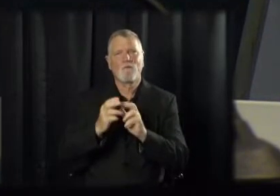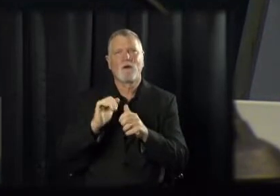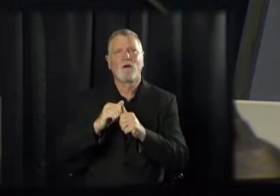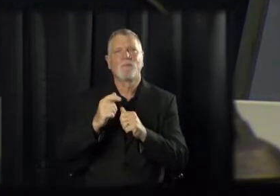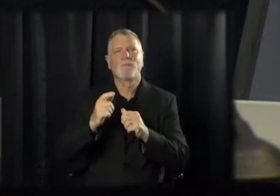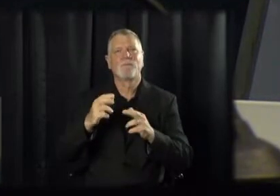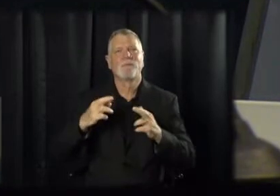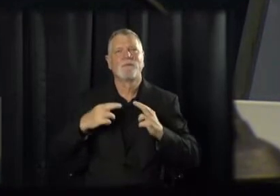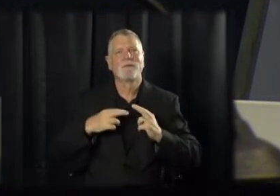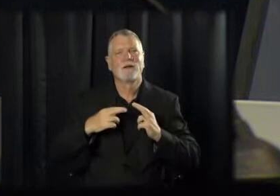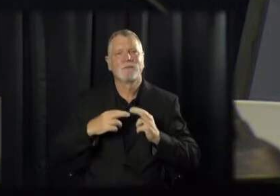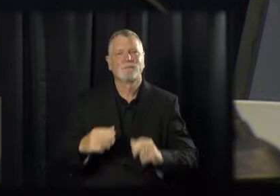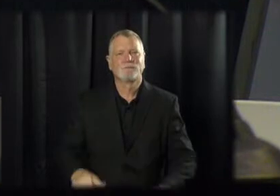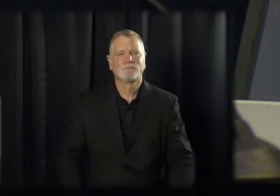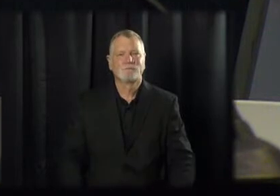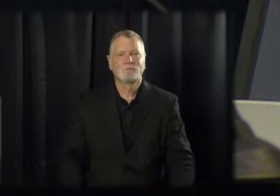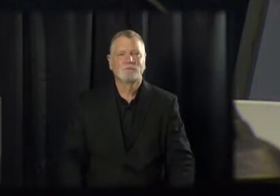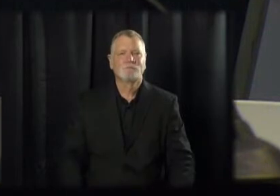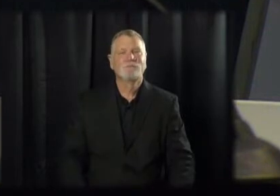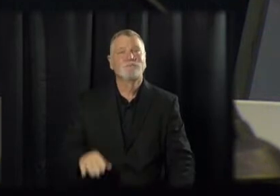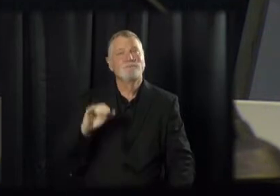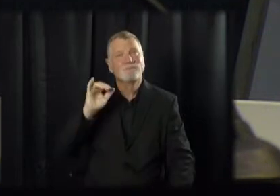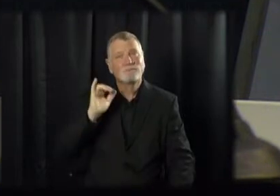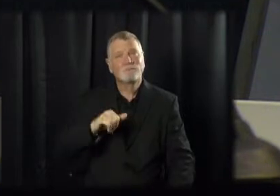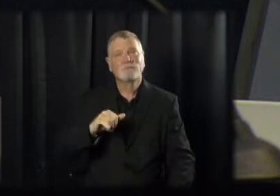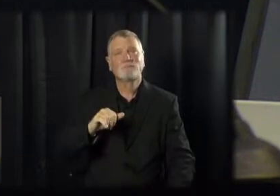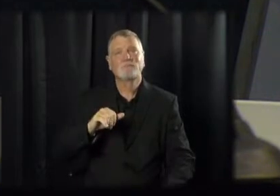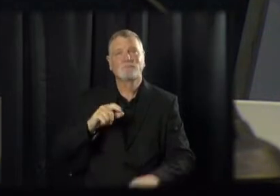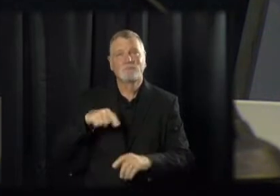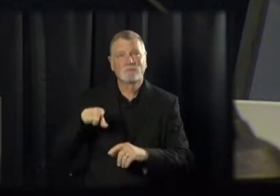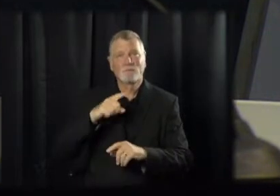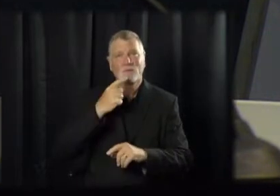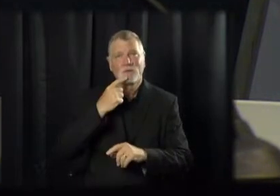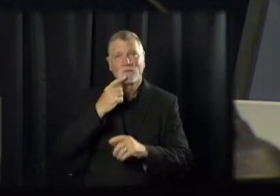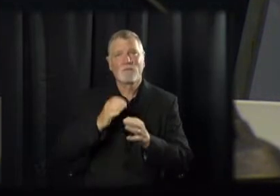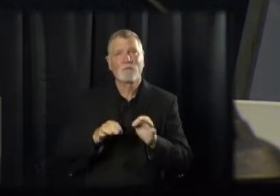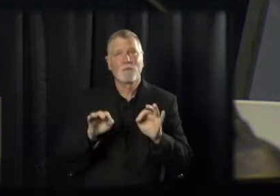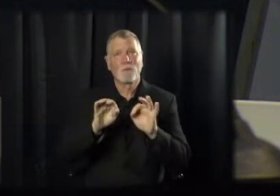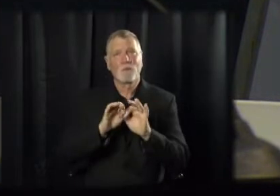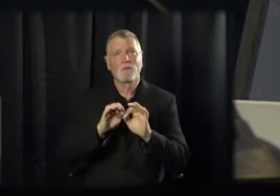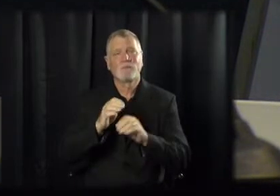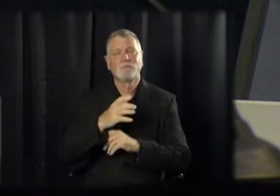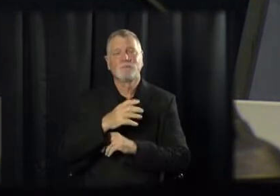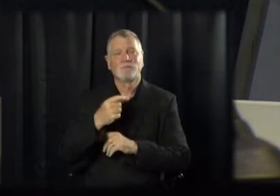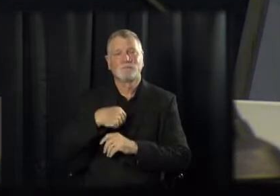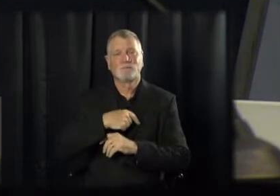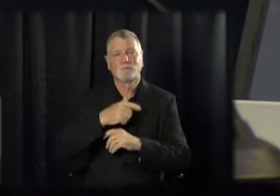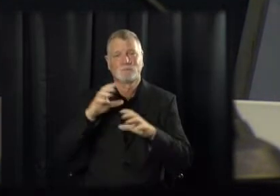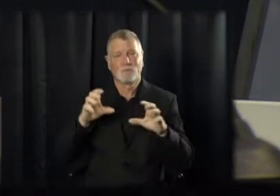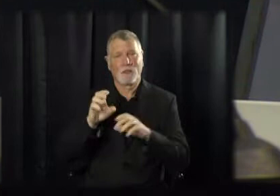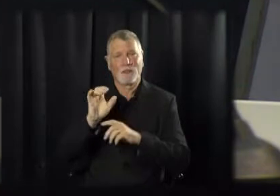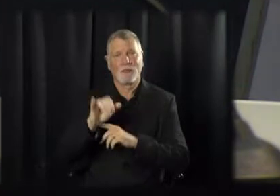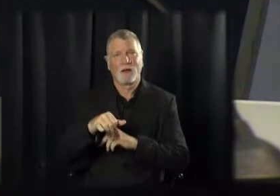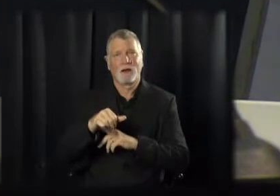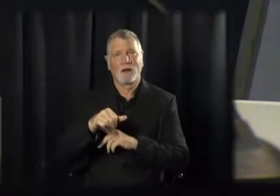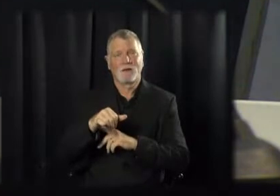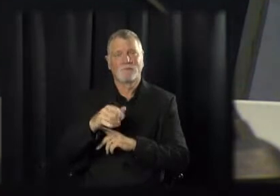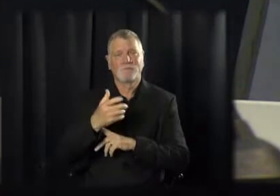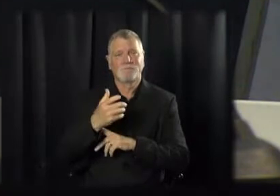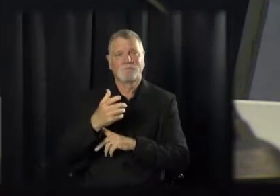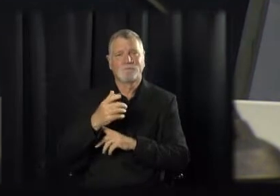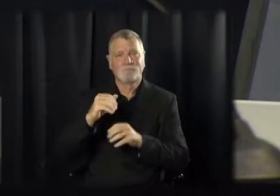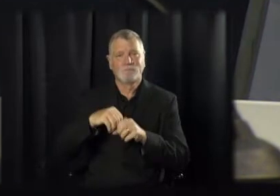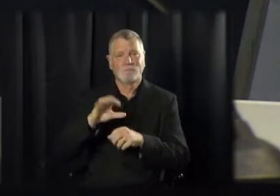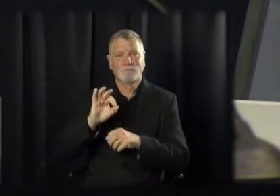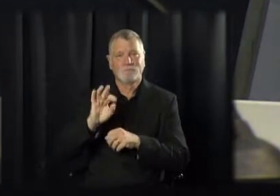the retirement, okay? That all of you have said it is important, and we have done so, and of